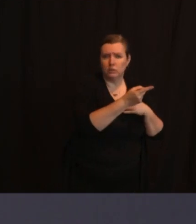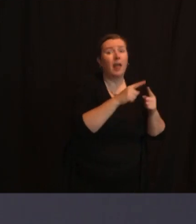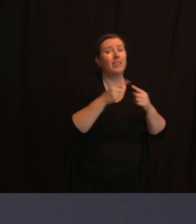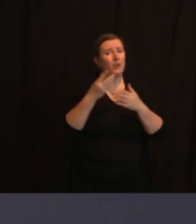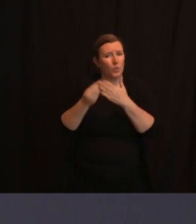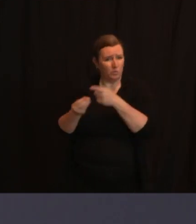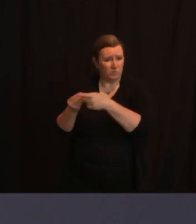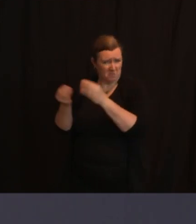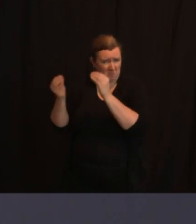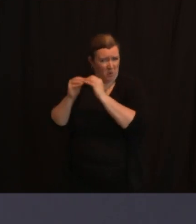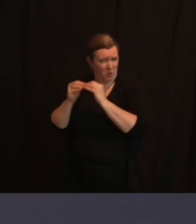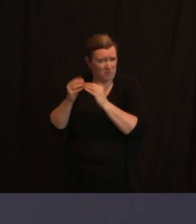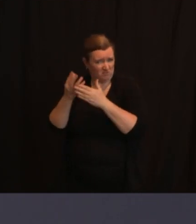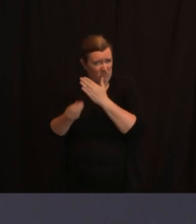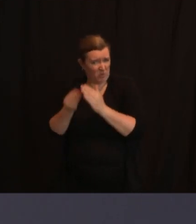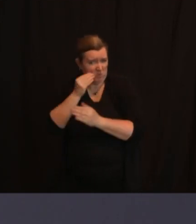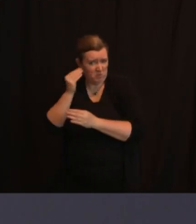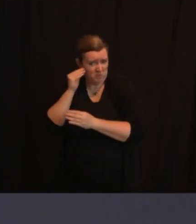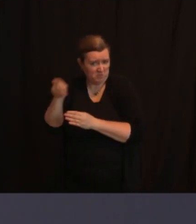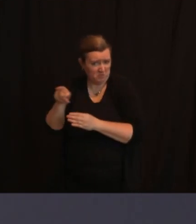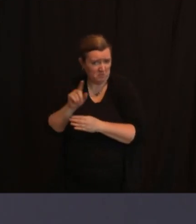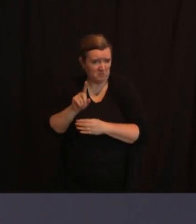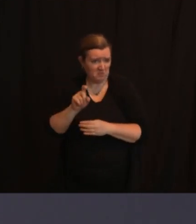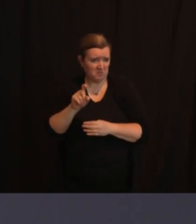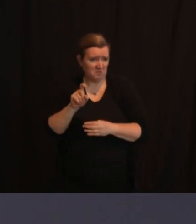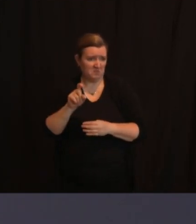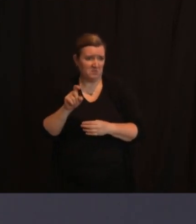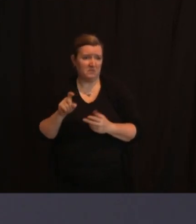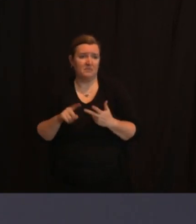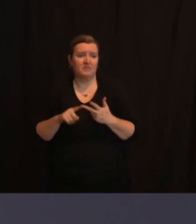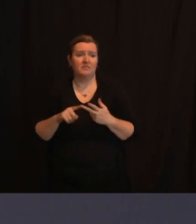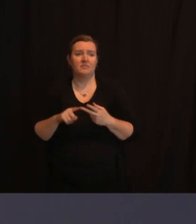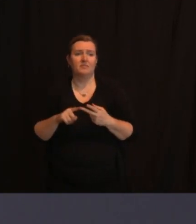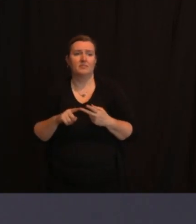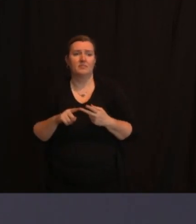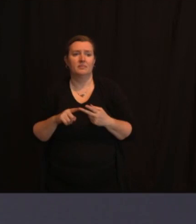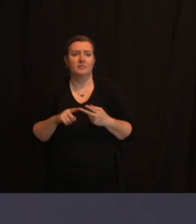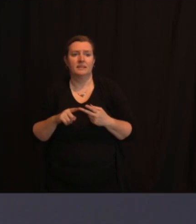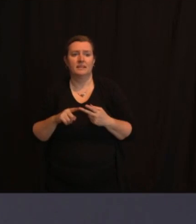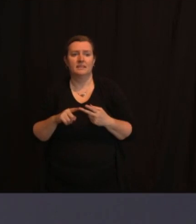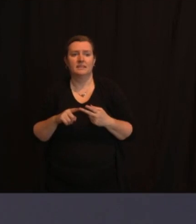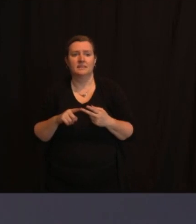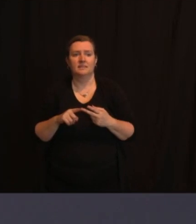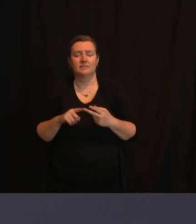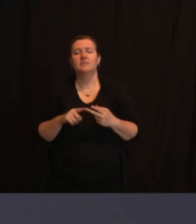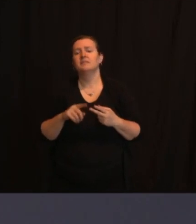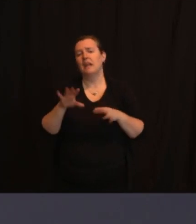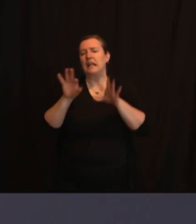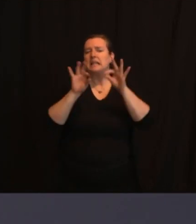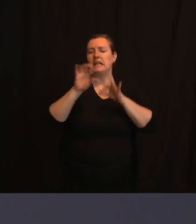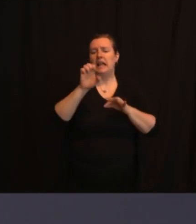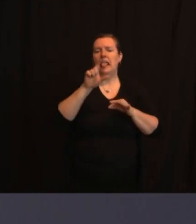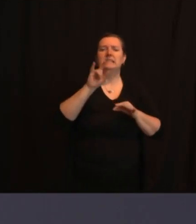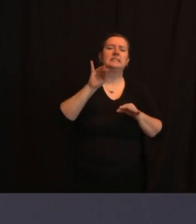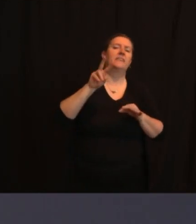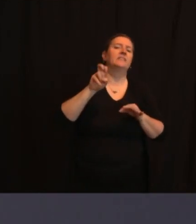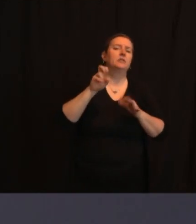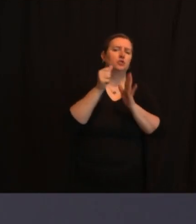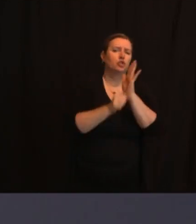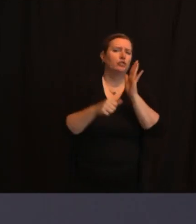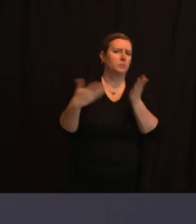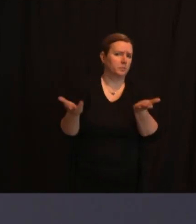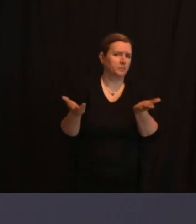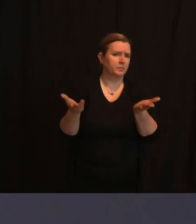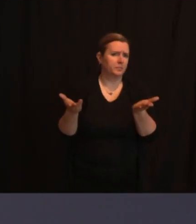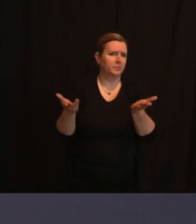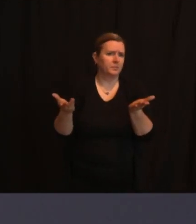elective surgeries? What has to happen, or how close are you to doing that? And Governor, you telegraphed that you'll be talking tomorrow about testing